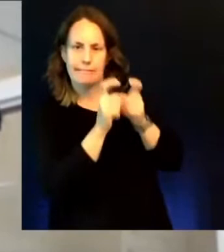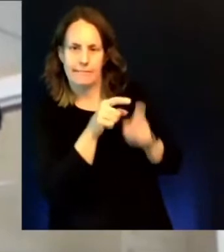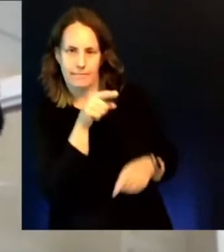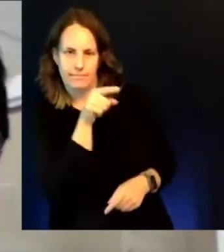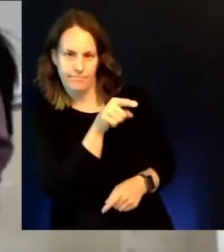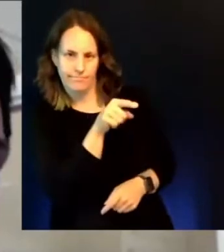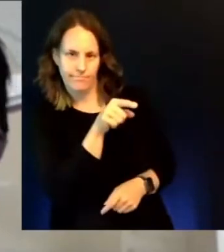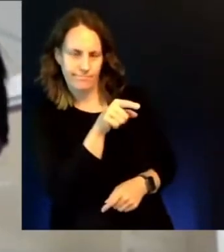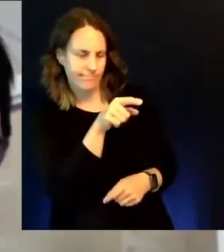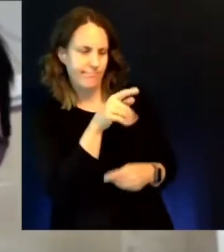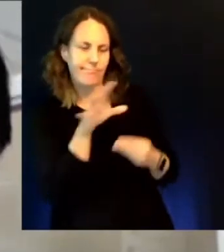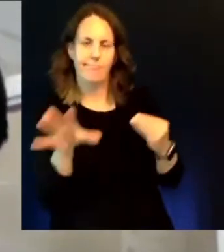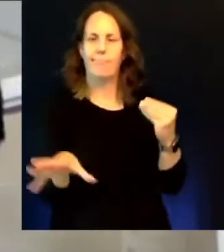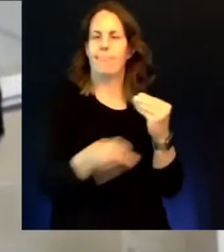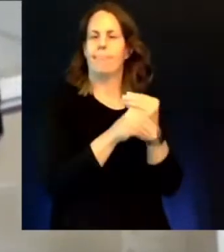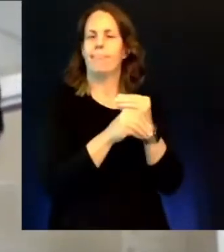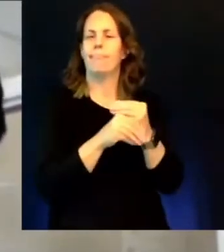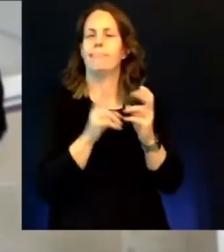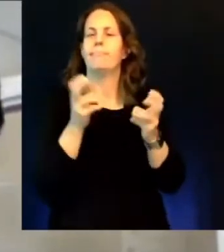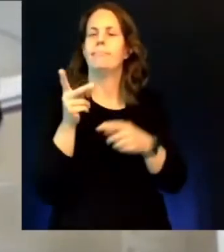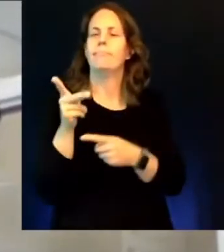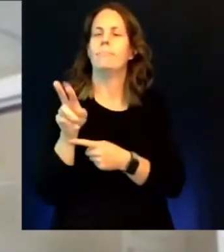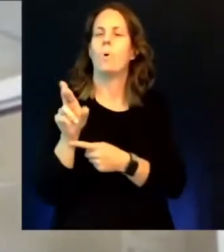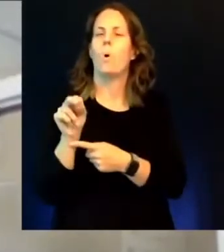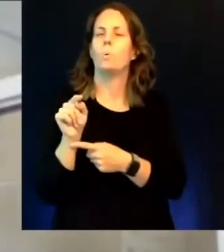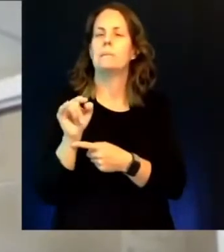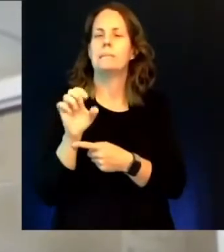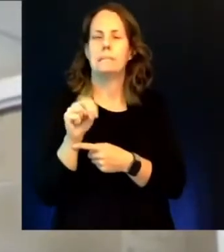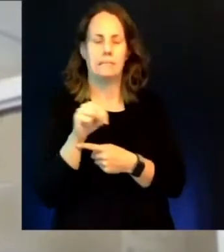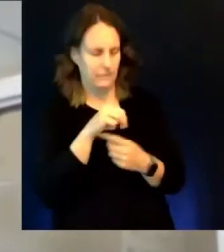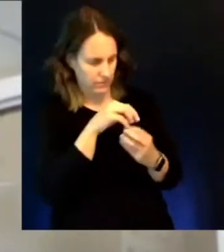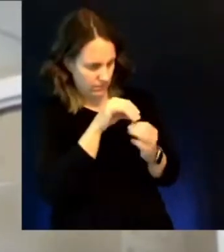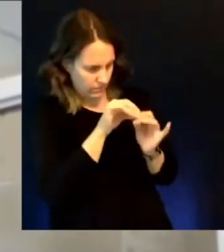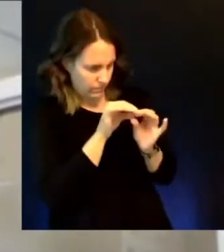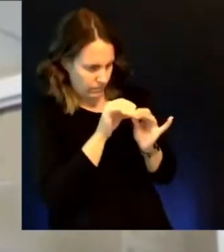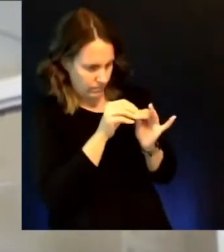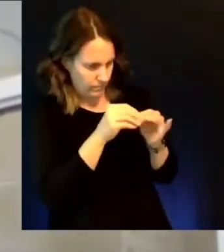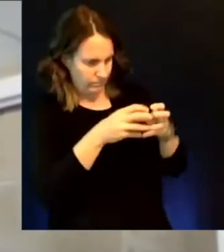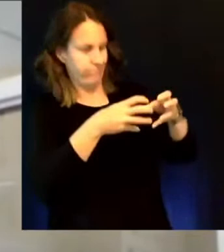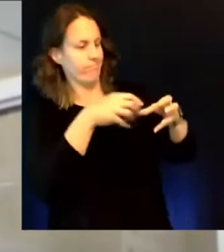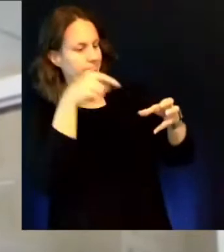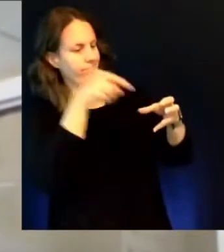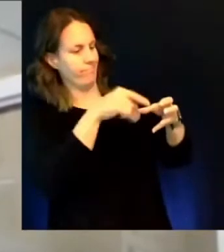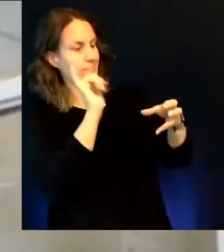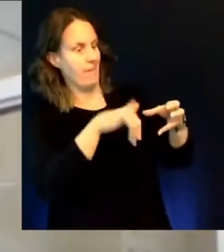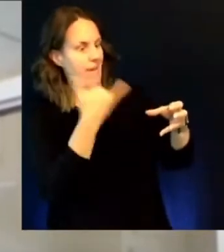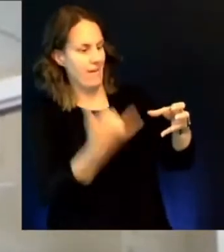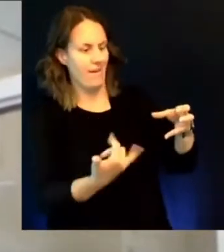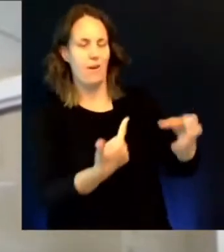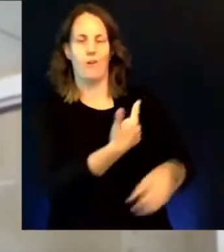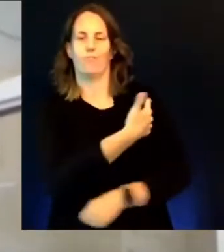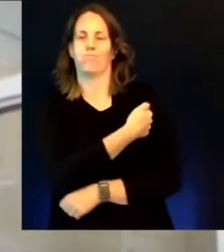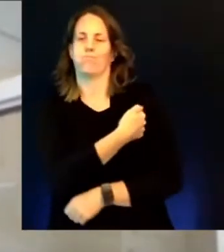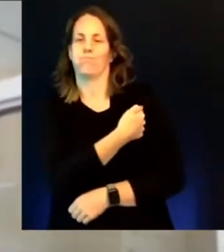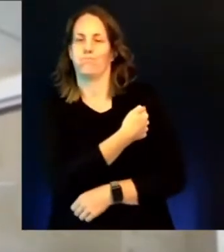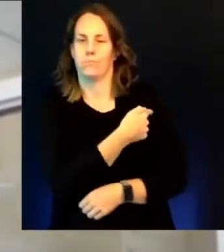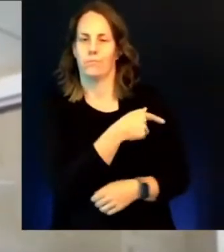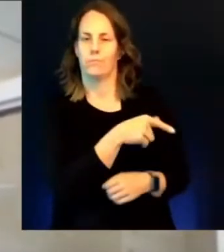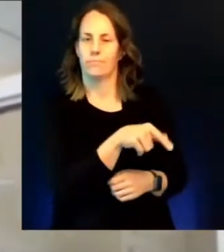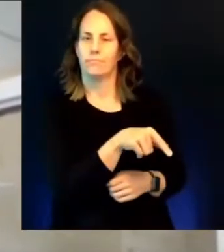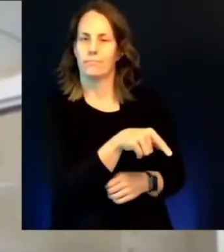Novavax vaccine, similar to other vaccines, gives the protein as part of the vaccine. So it's a recombinant